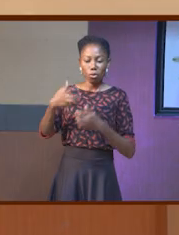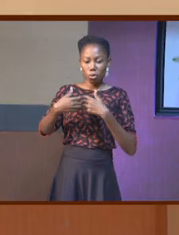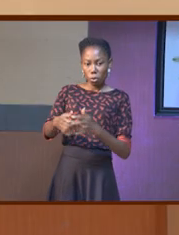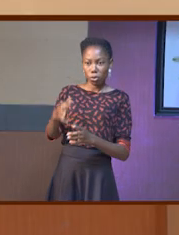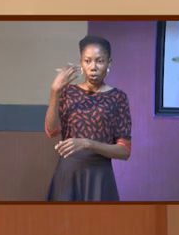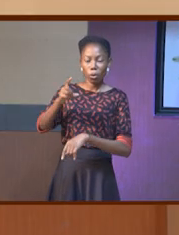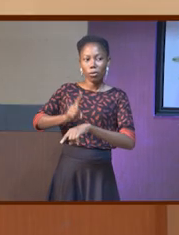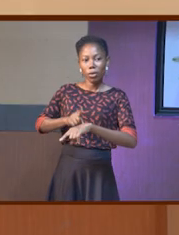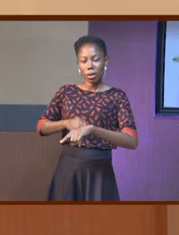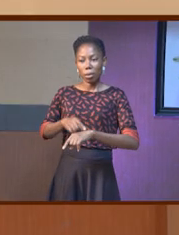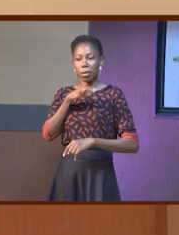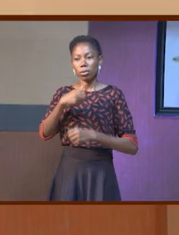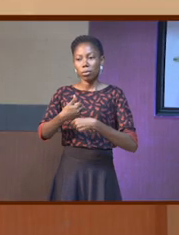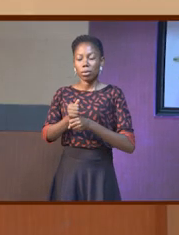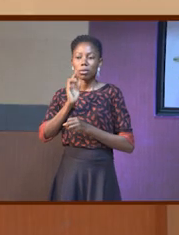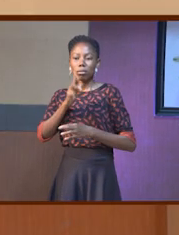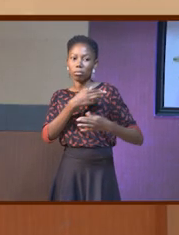inconvenience he has caused you